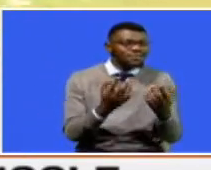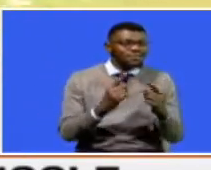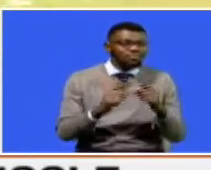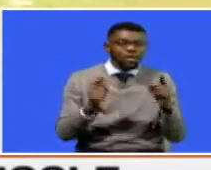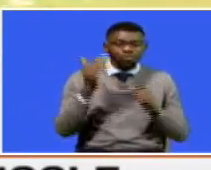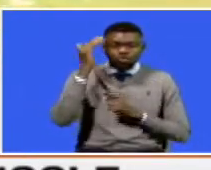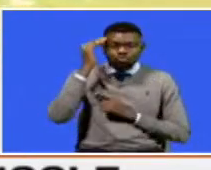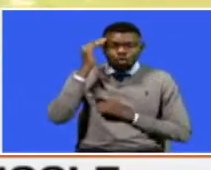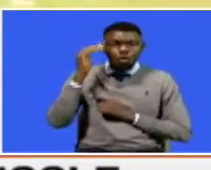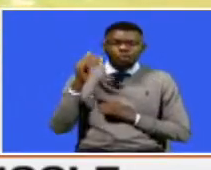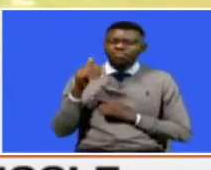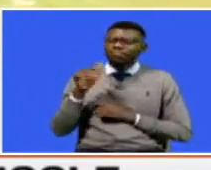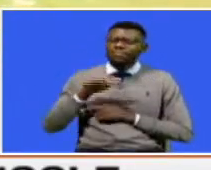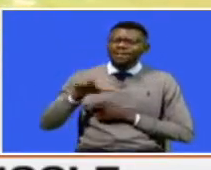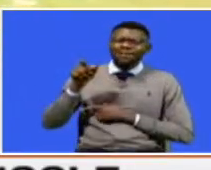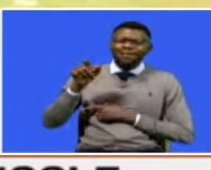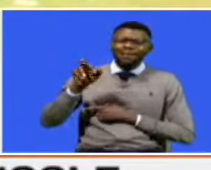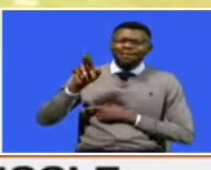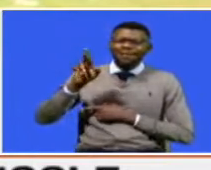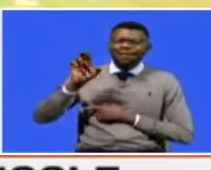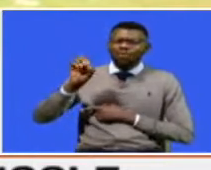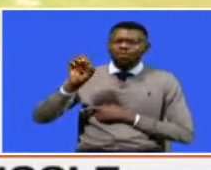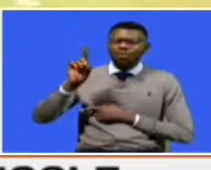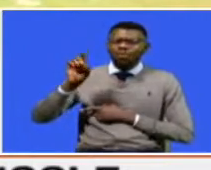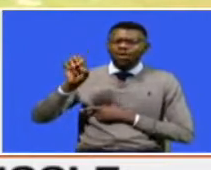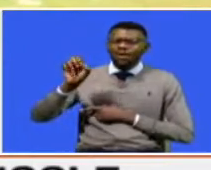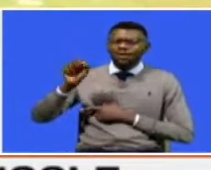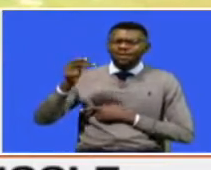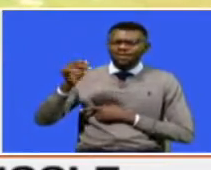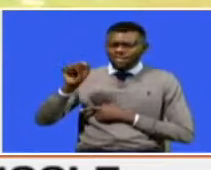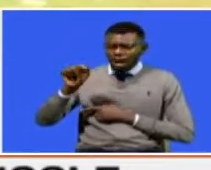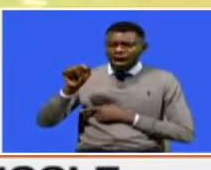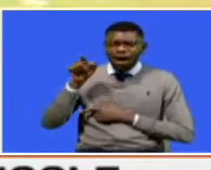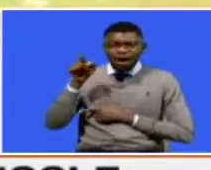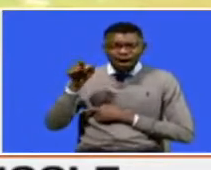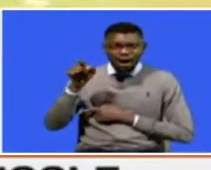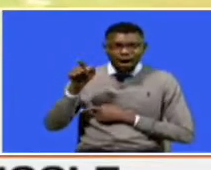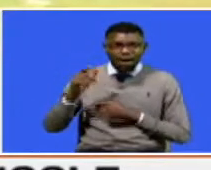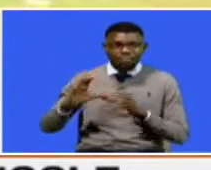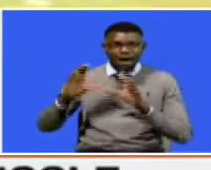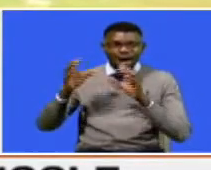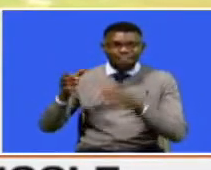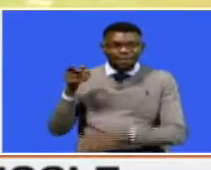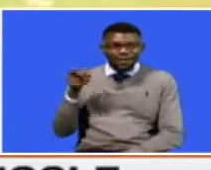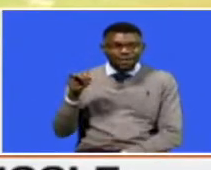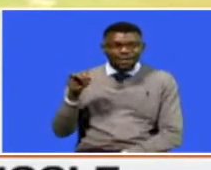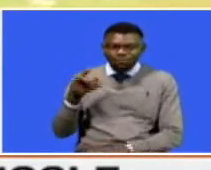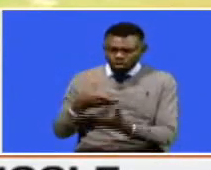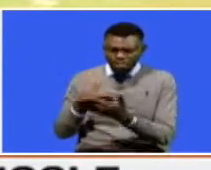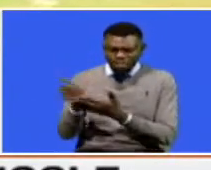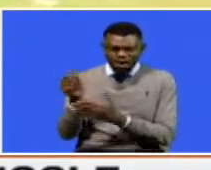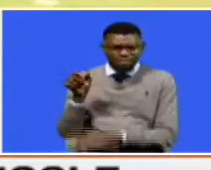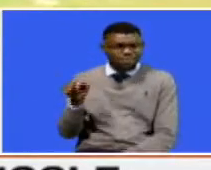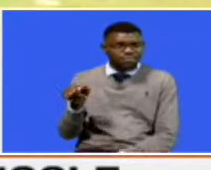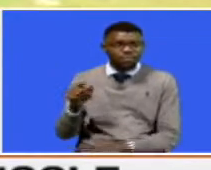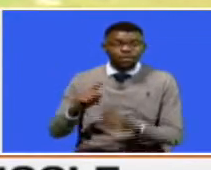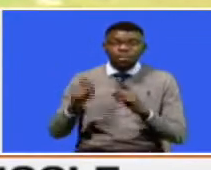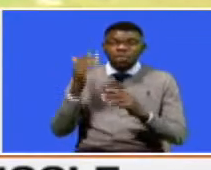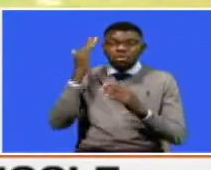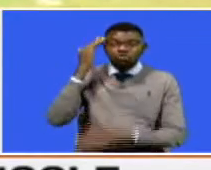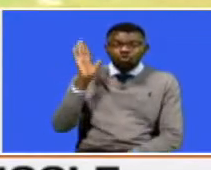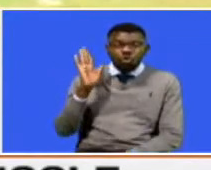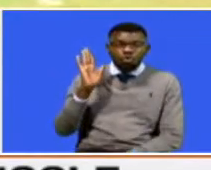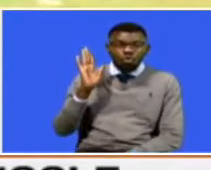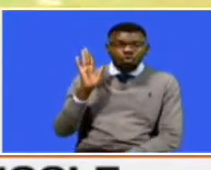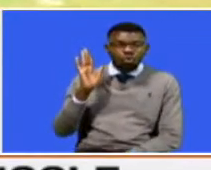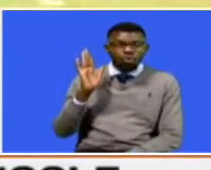up, Rhodesia pale. Na hapa, walikuwa na wind up hiyo kampuni yao. Sasa tukanunua. Sasa tujui